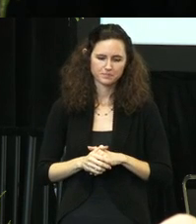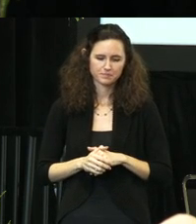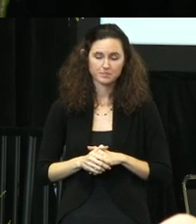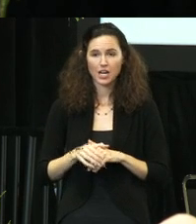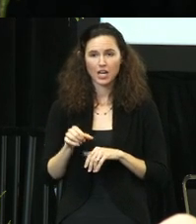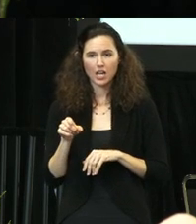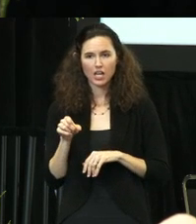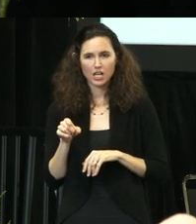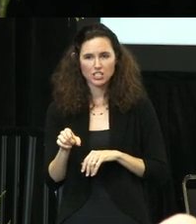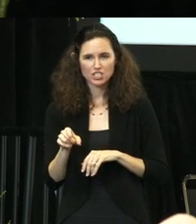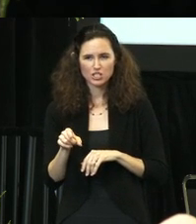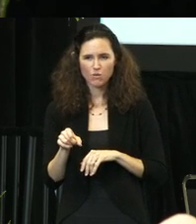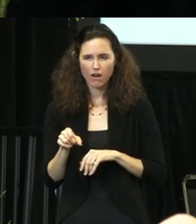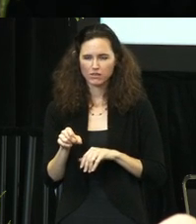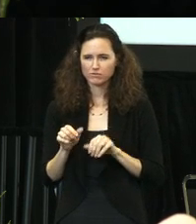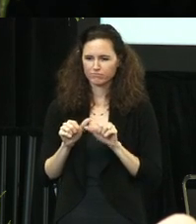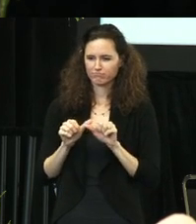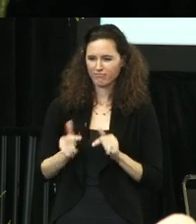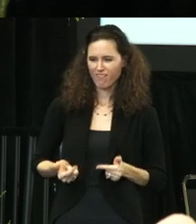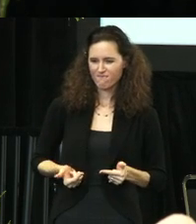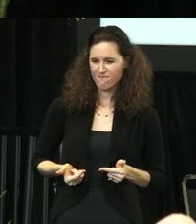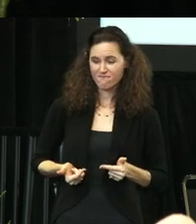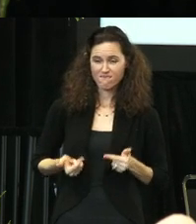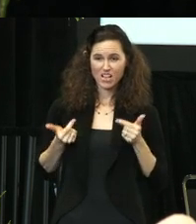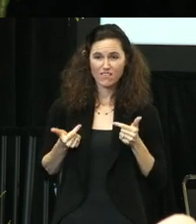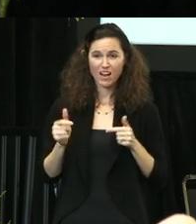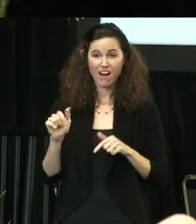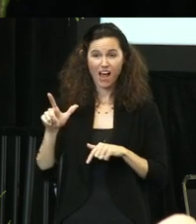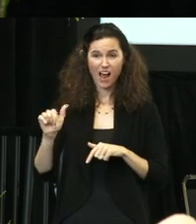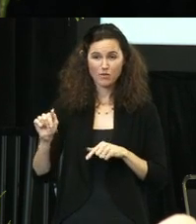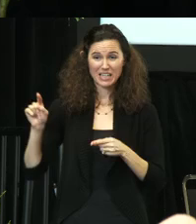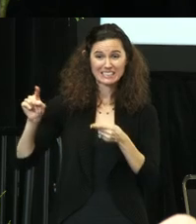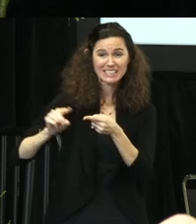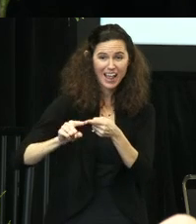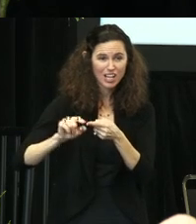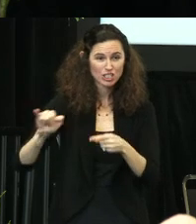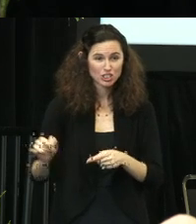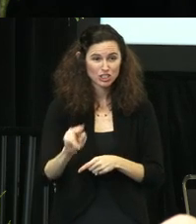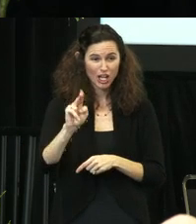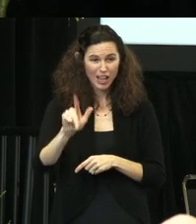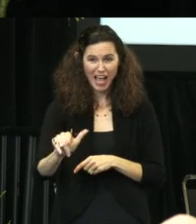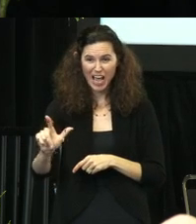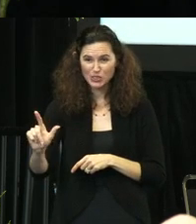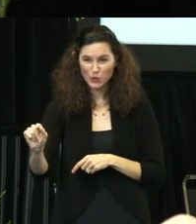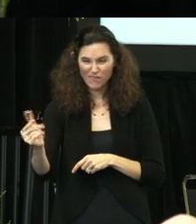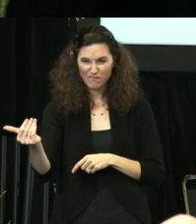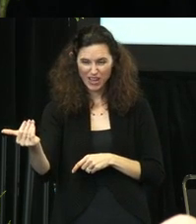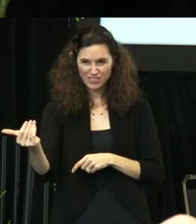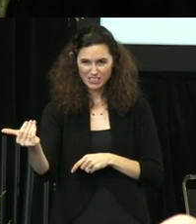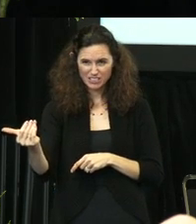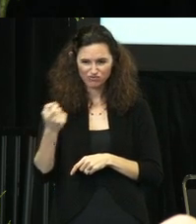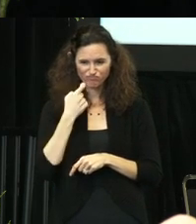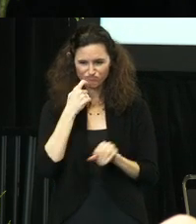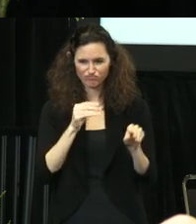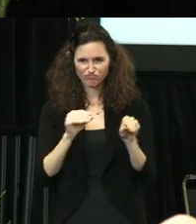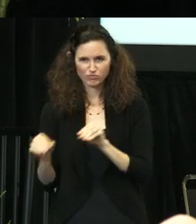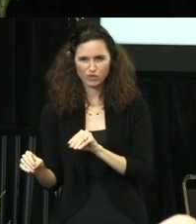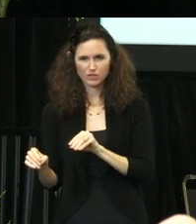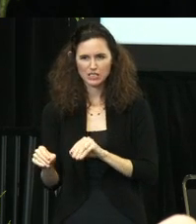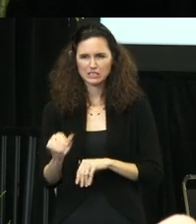she was a lifelong resident of Alabama until July 2015. This is not Scout